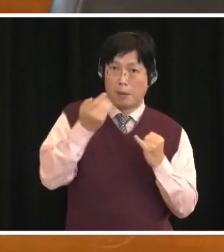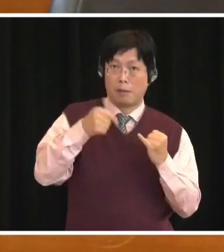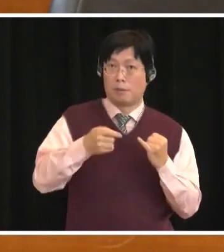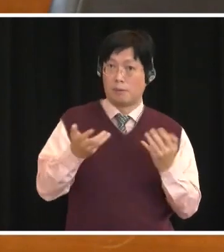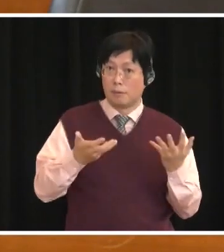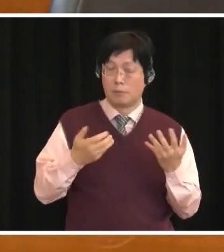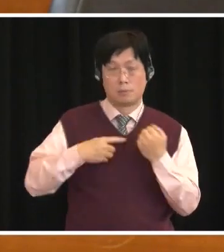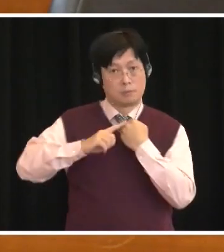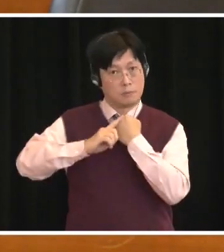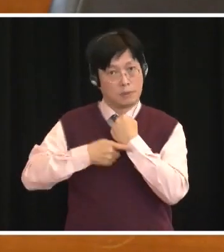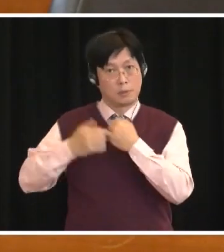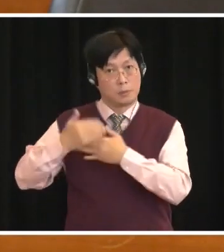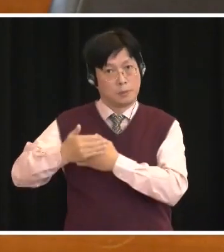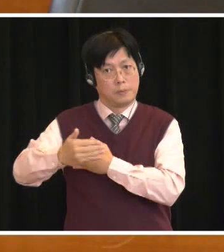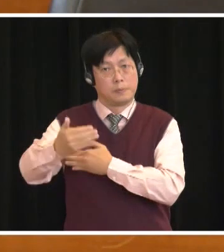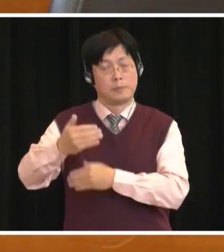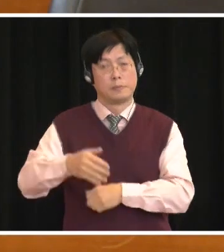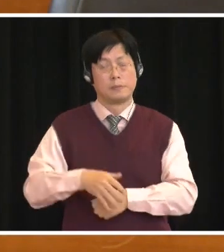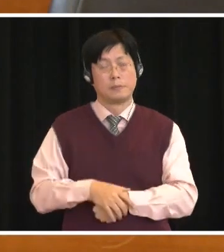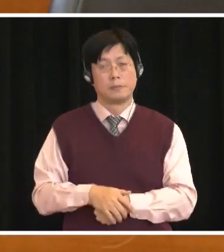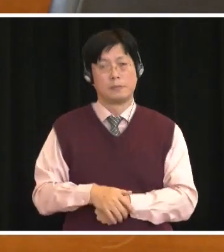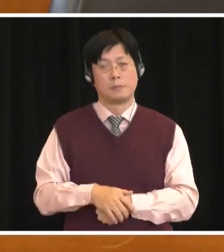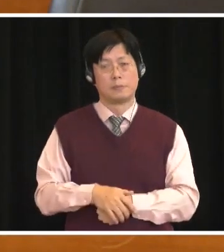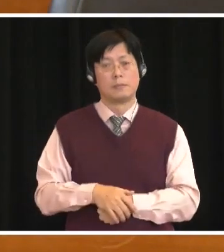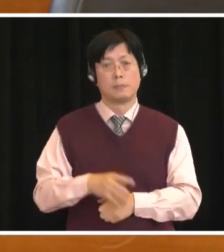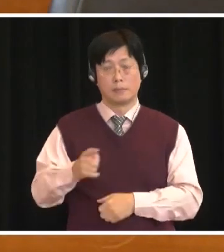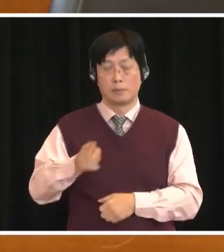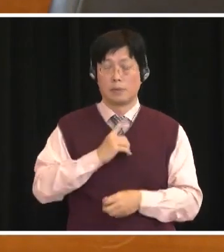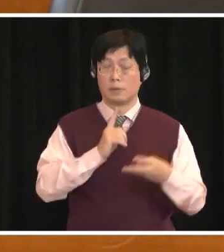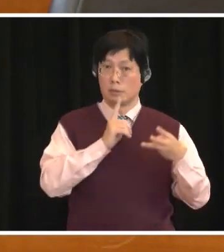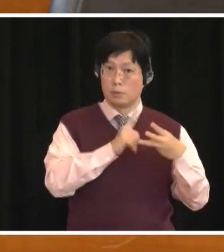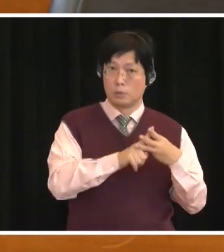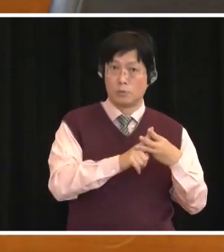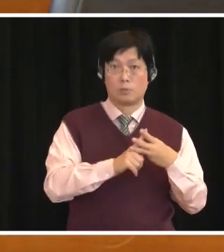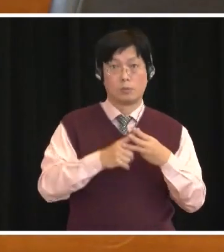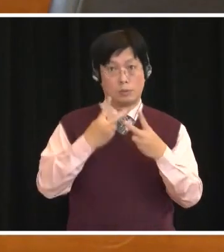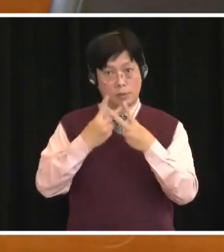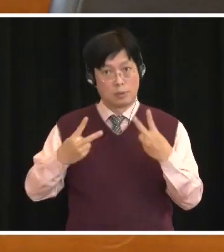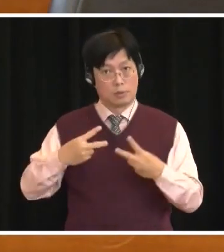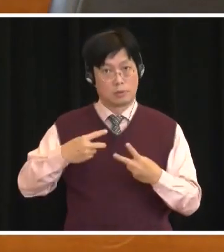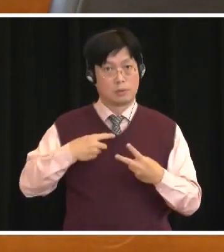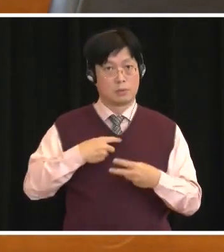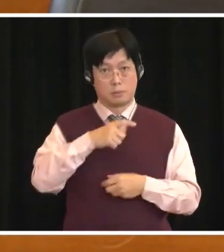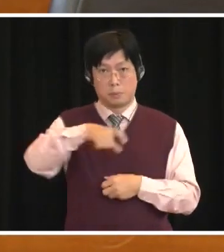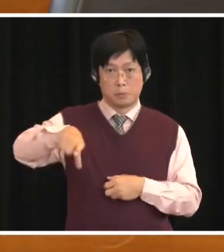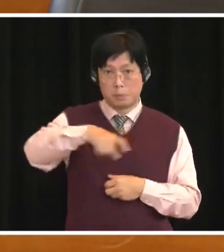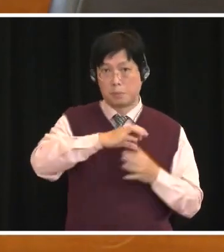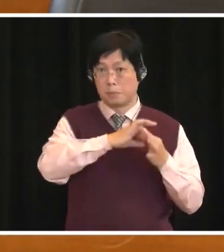when it comes to sexual harassment or sexual abuse cases,